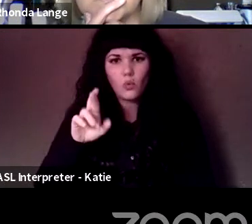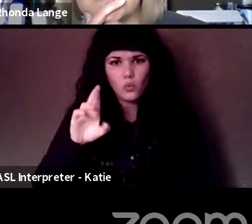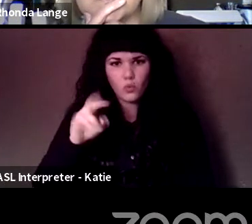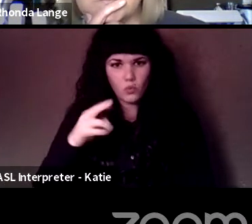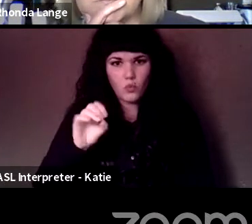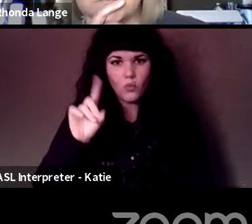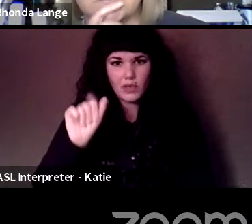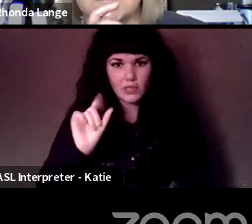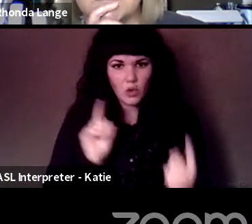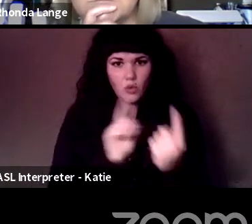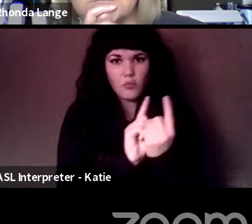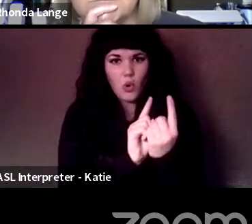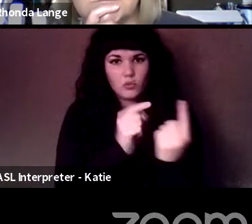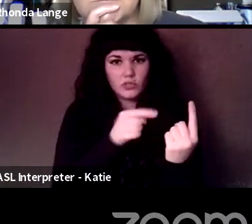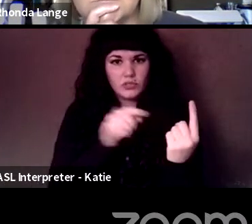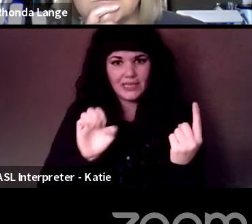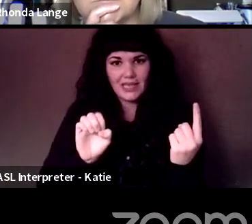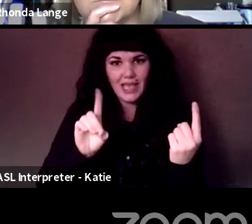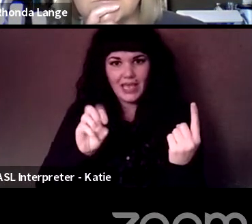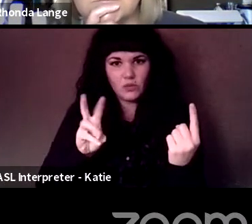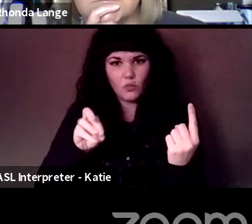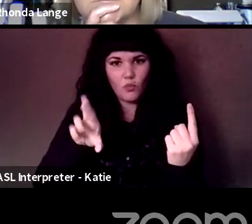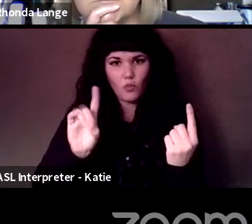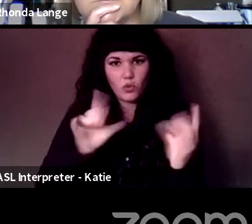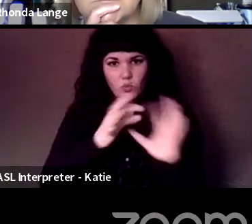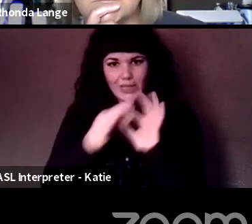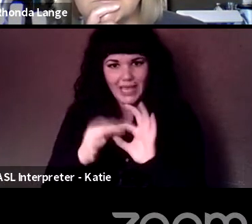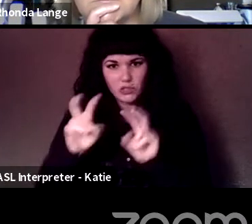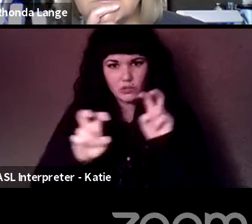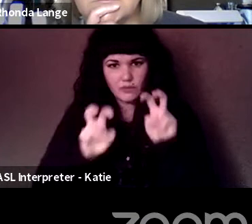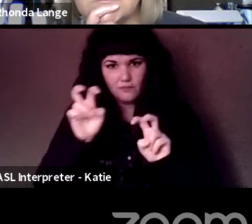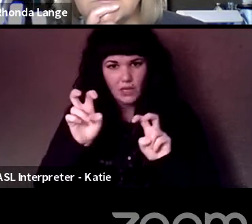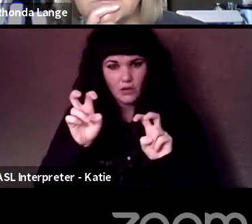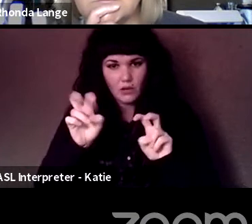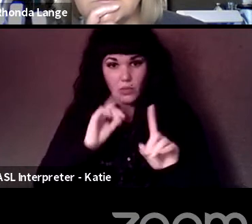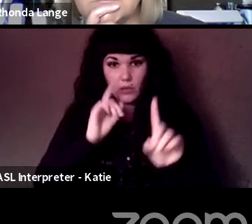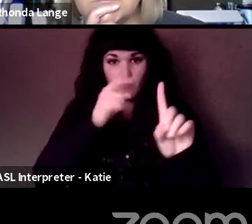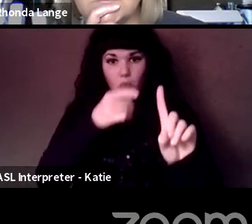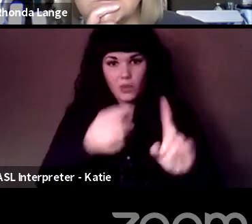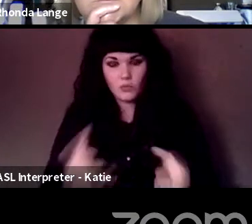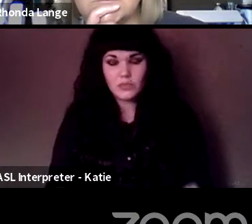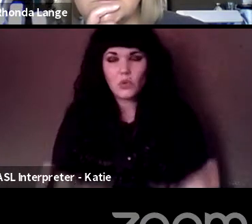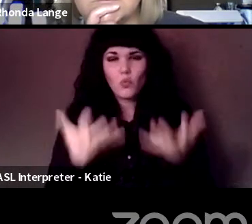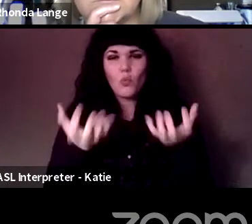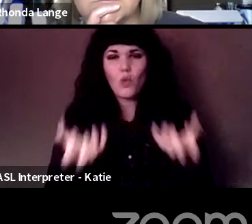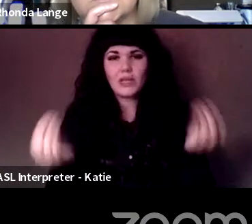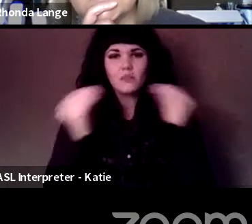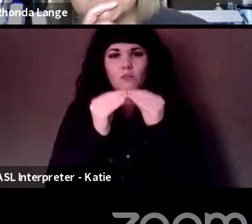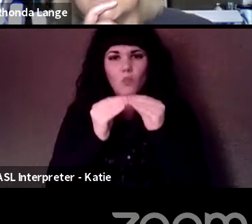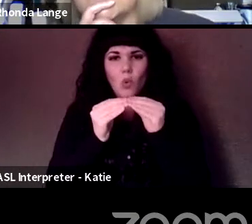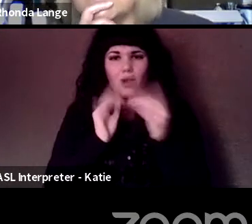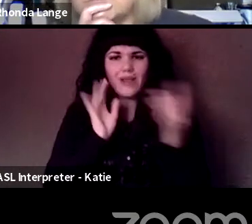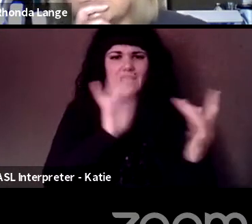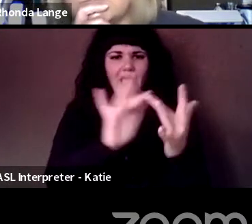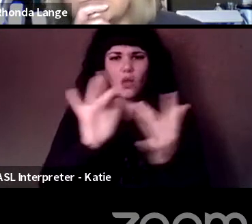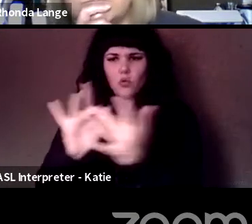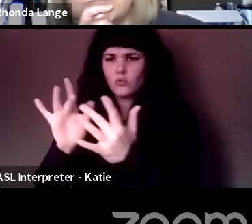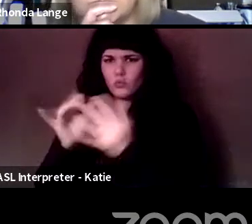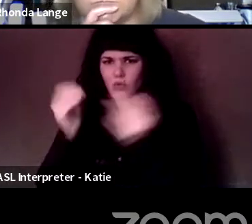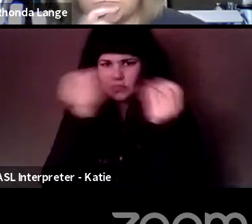whole issue was getting more outreach to the rural areas. And it was an